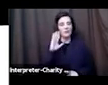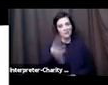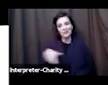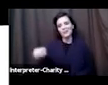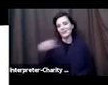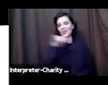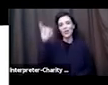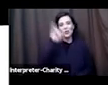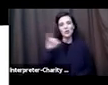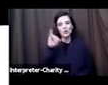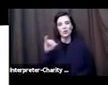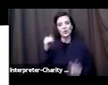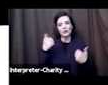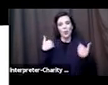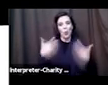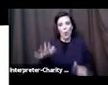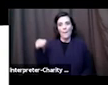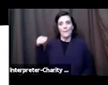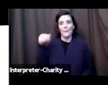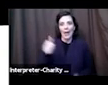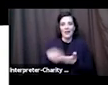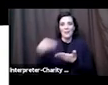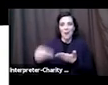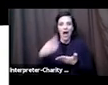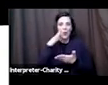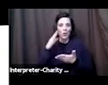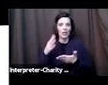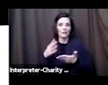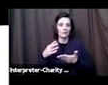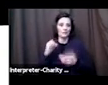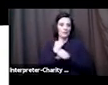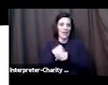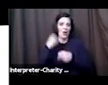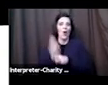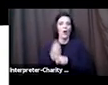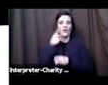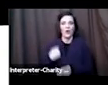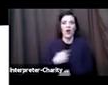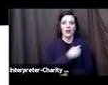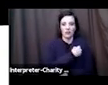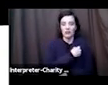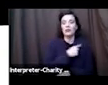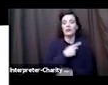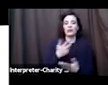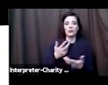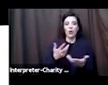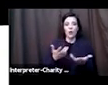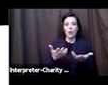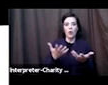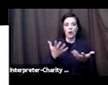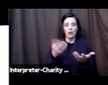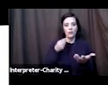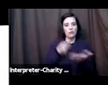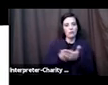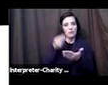doesn't want to pay for anything usually, and they're going to give us a hard time. So we should go into getting a device just like that we're probably going to get